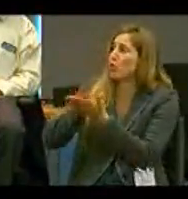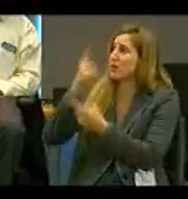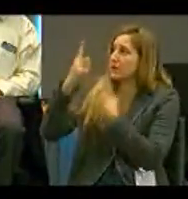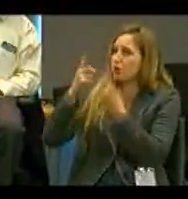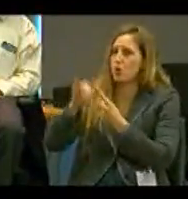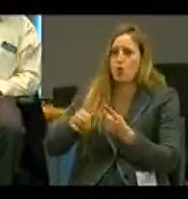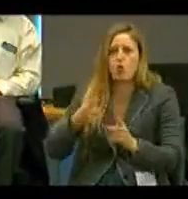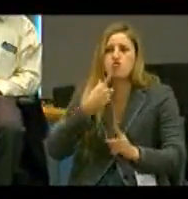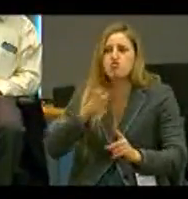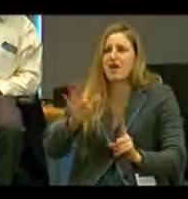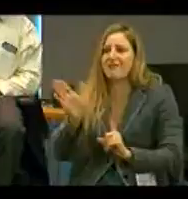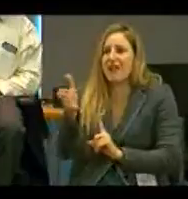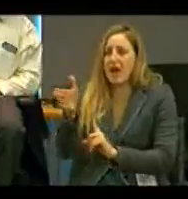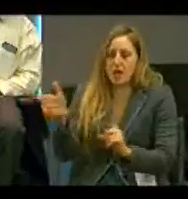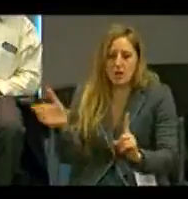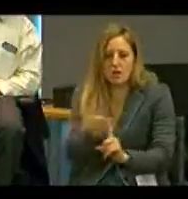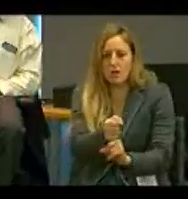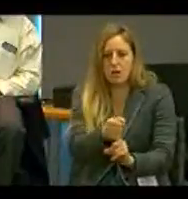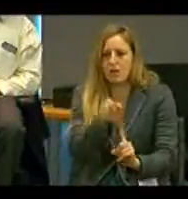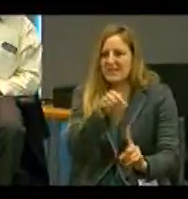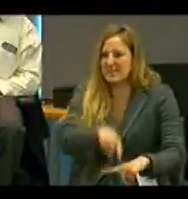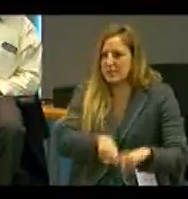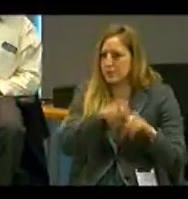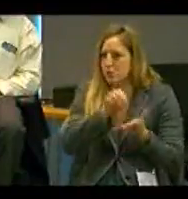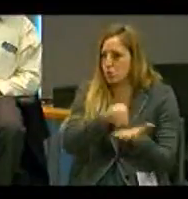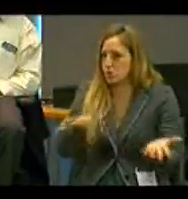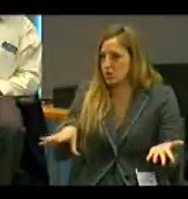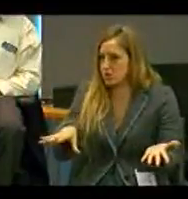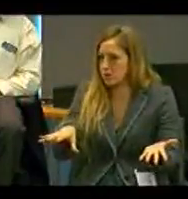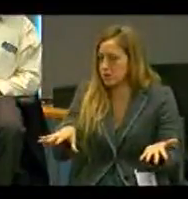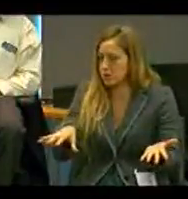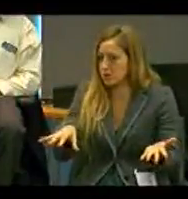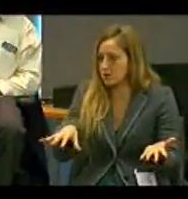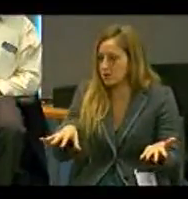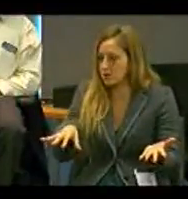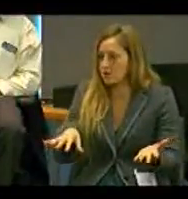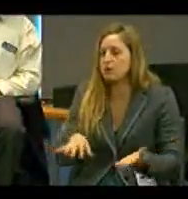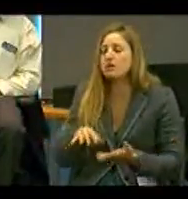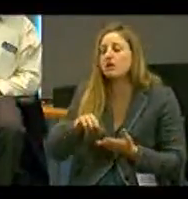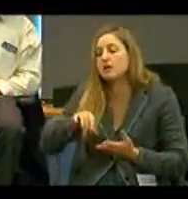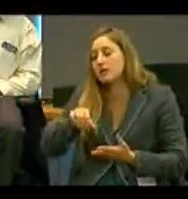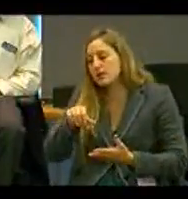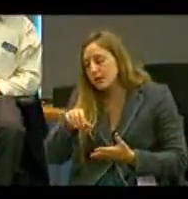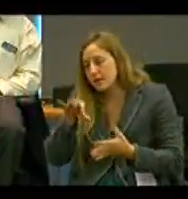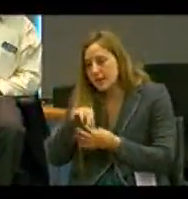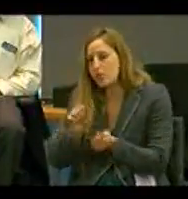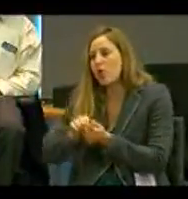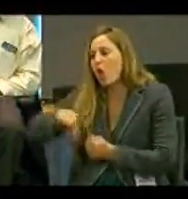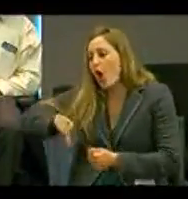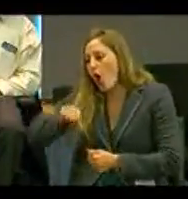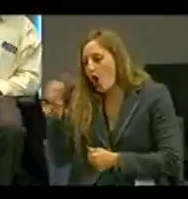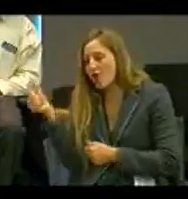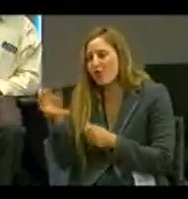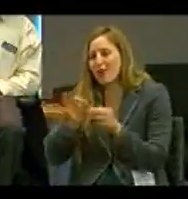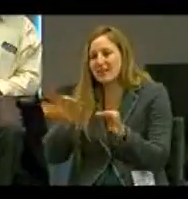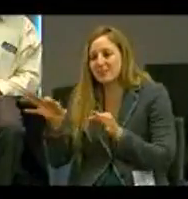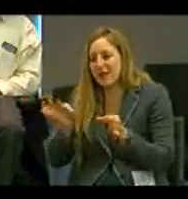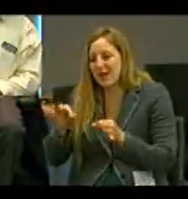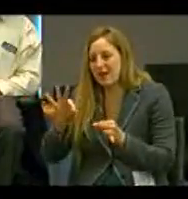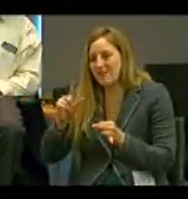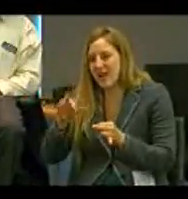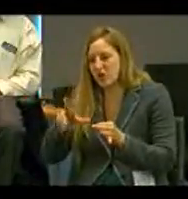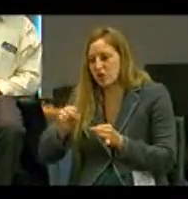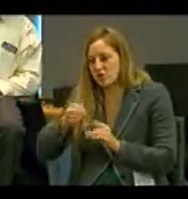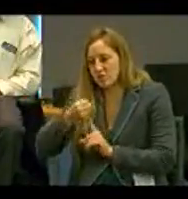red flag for suspending students, net of other potential explanatory factors? Most of the available studies have